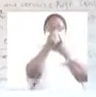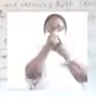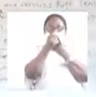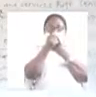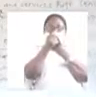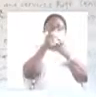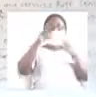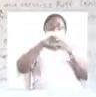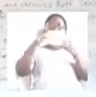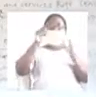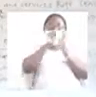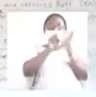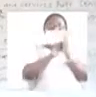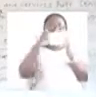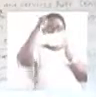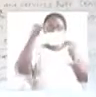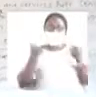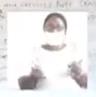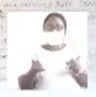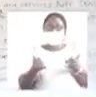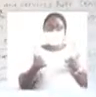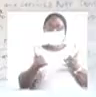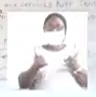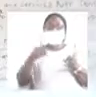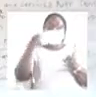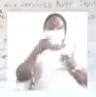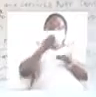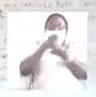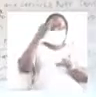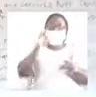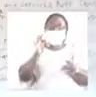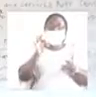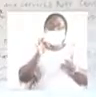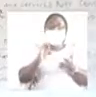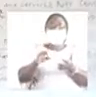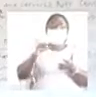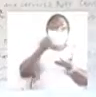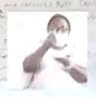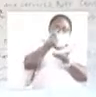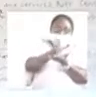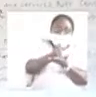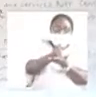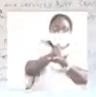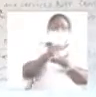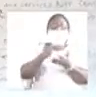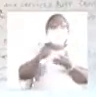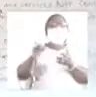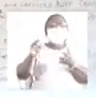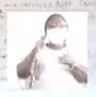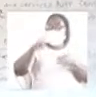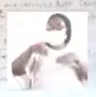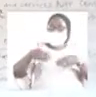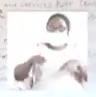situation, in Edo State presently, a bottle of sanitizer sells at